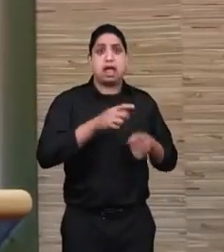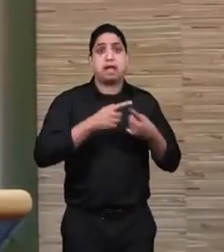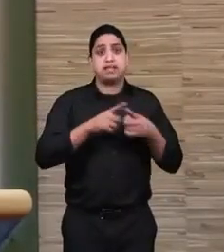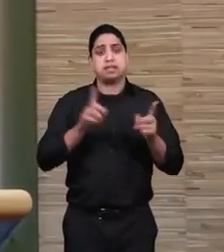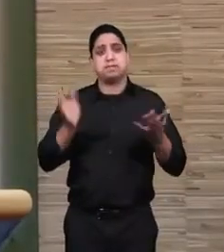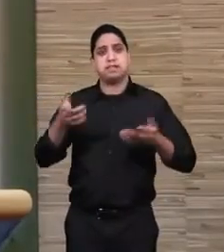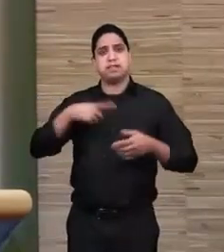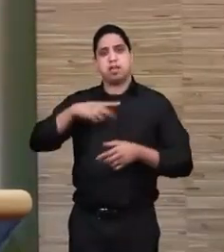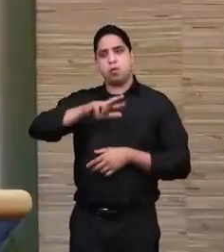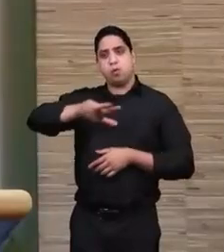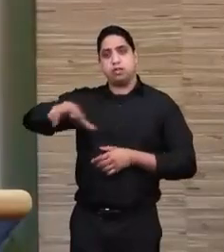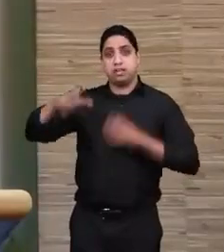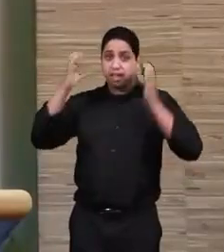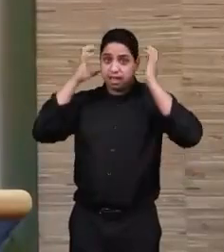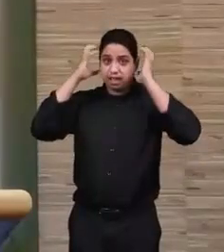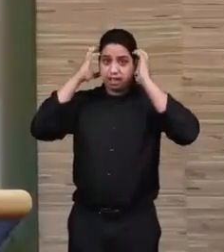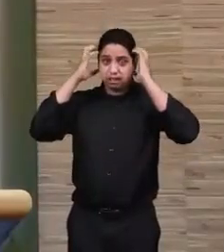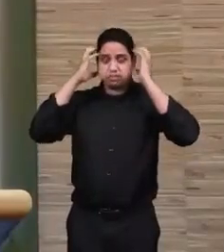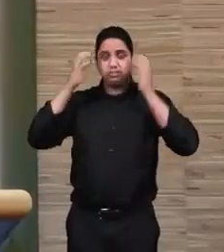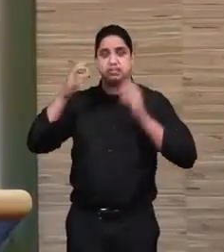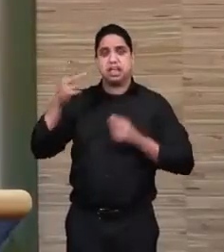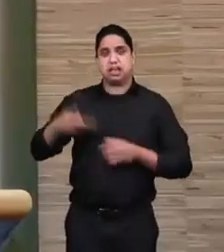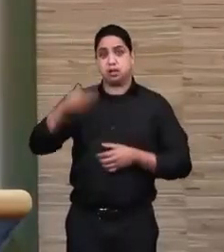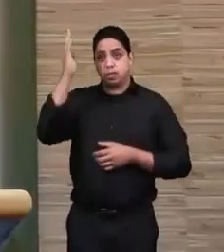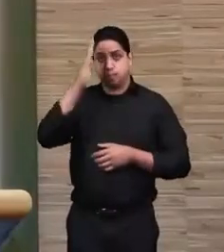several other